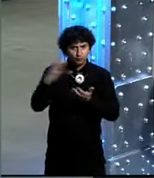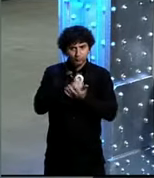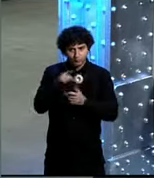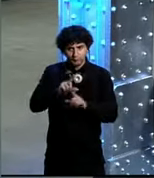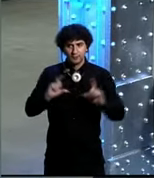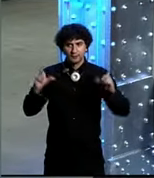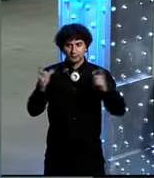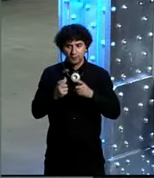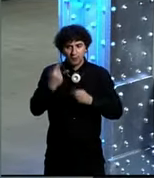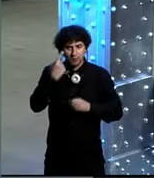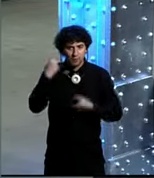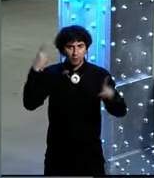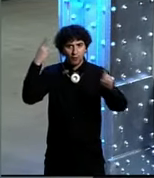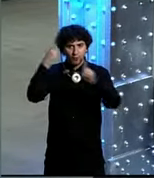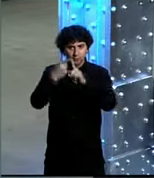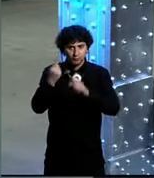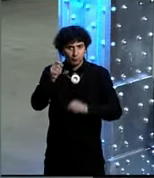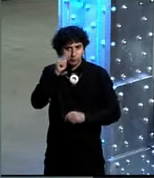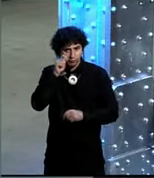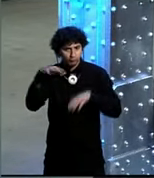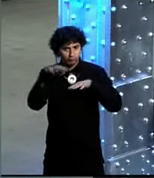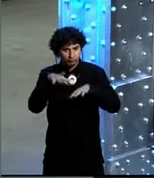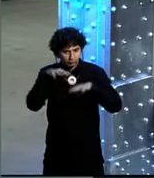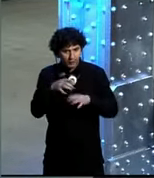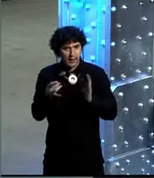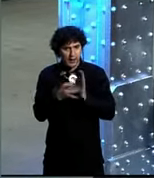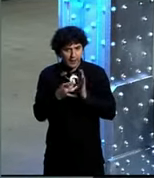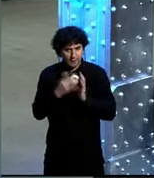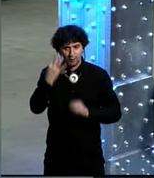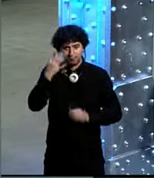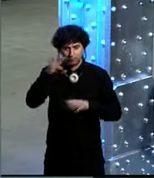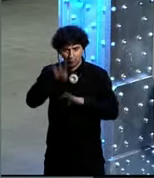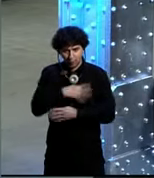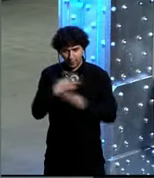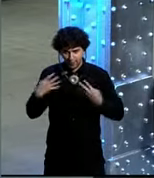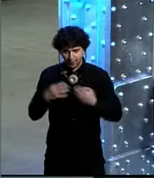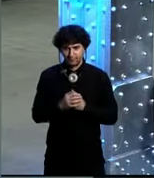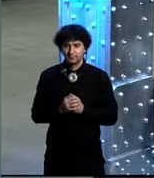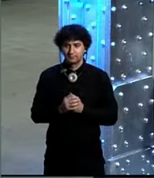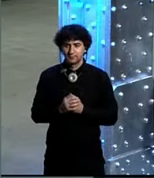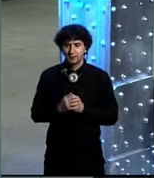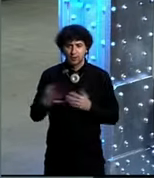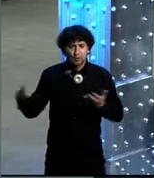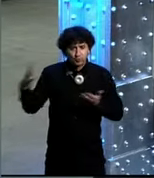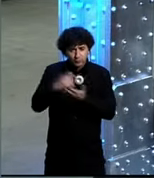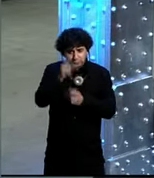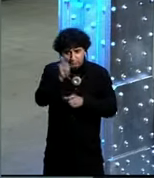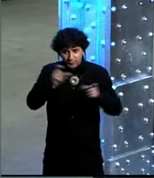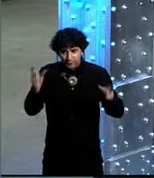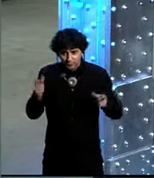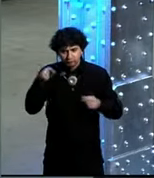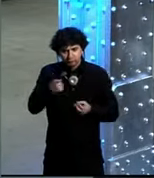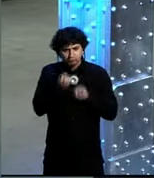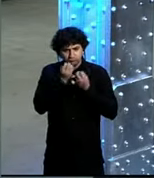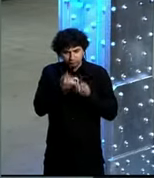But they were extremely conscious of the fact that they were working with old stories and old legends that couldn't be handled in just any